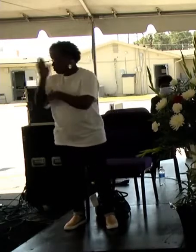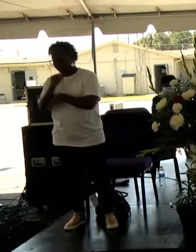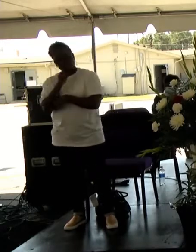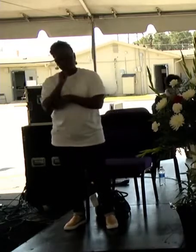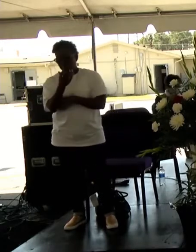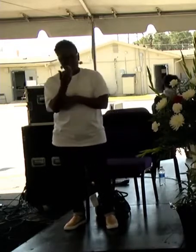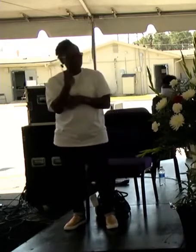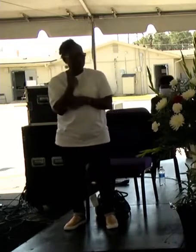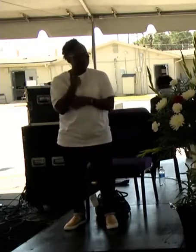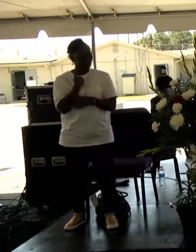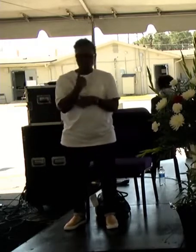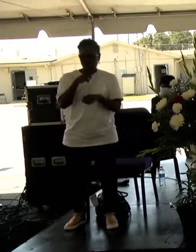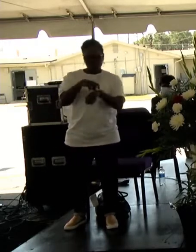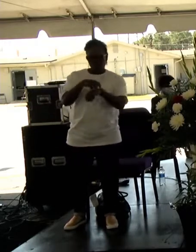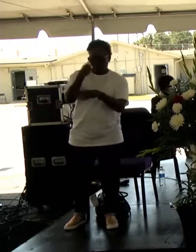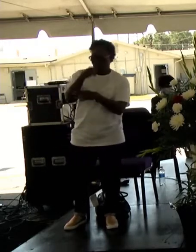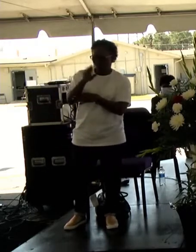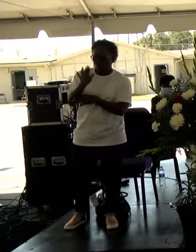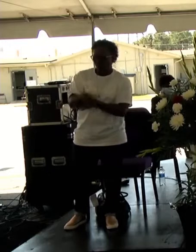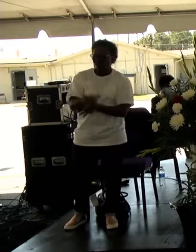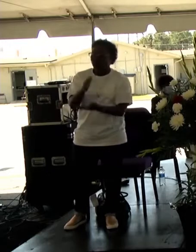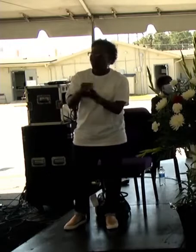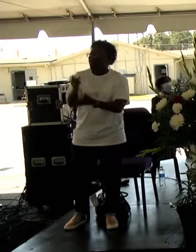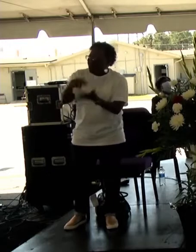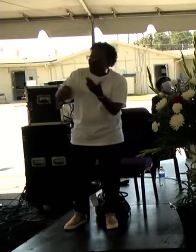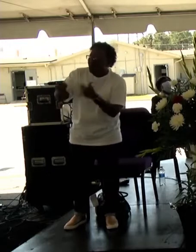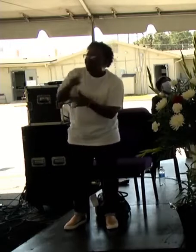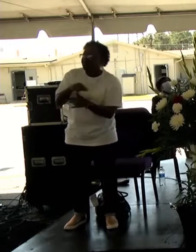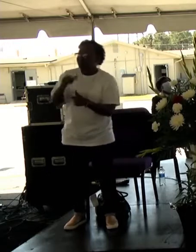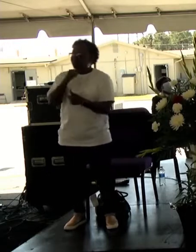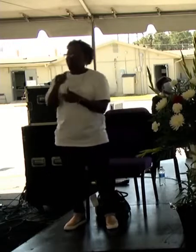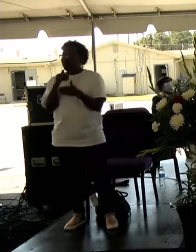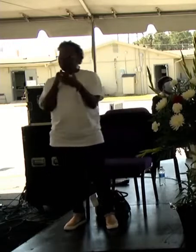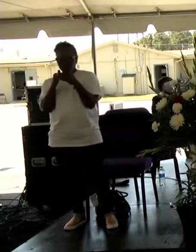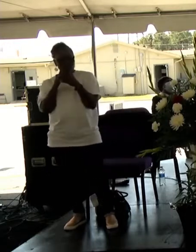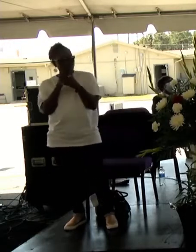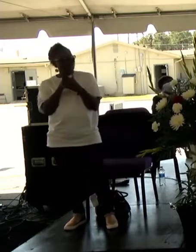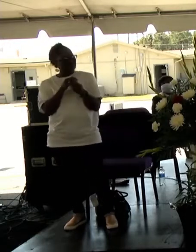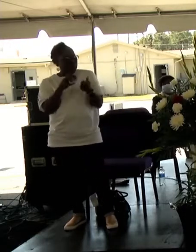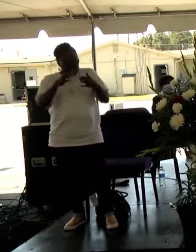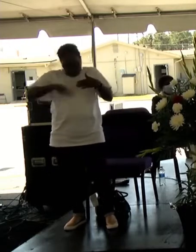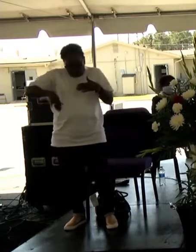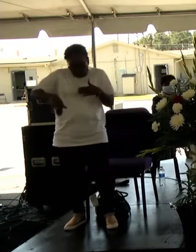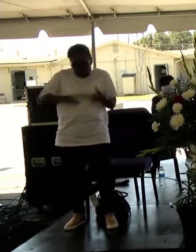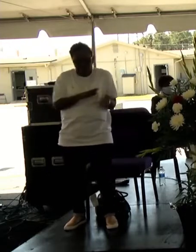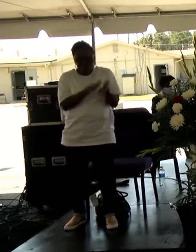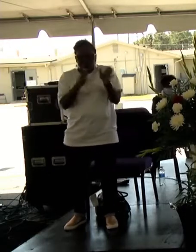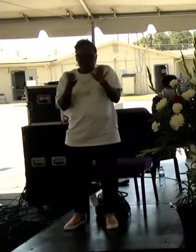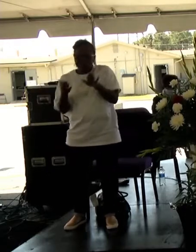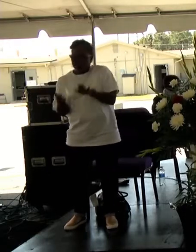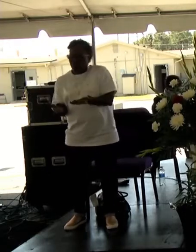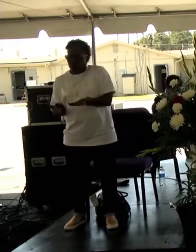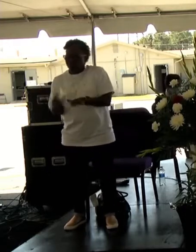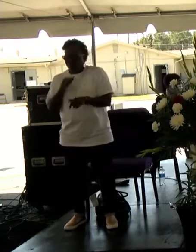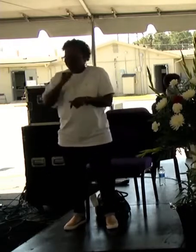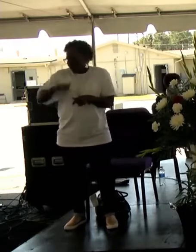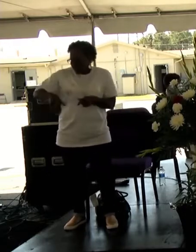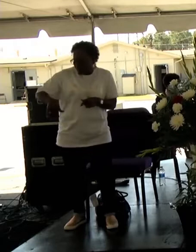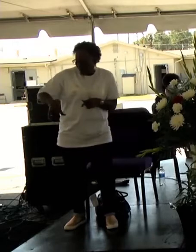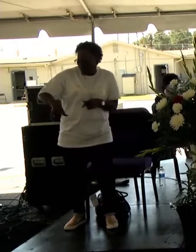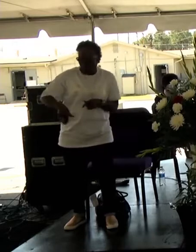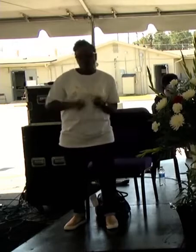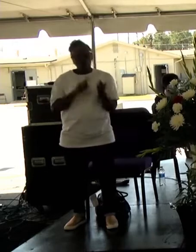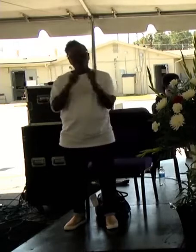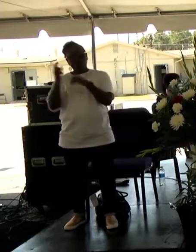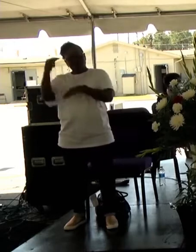with inconsistency? See, there comes a time. See, some of y'all ain't come close enough to death yet. Some of y'all ain't come close enough to